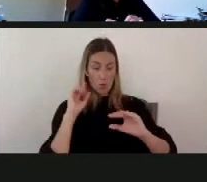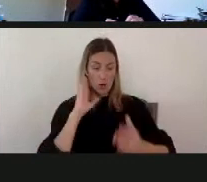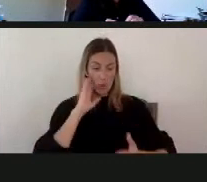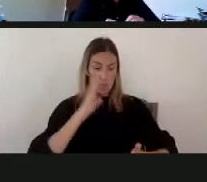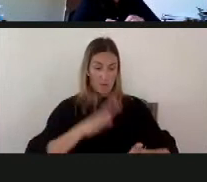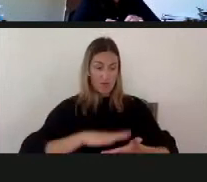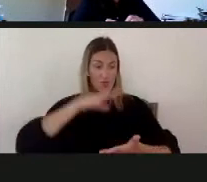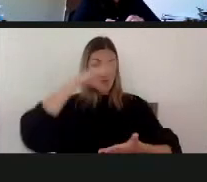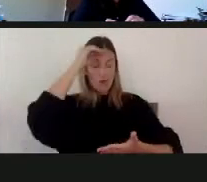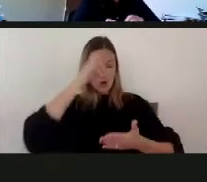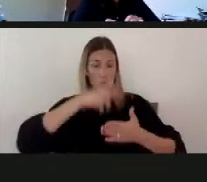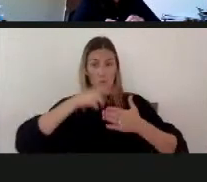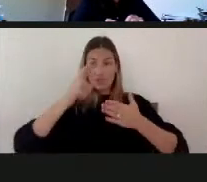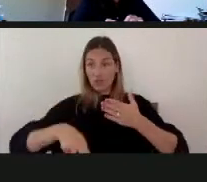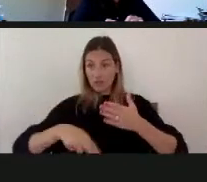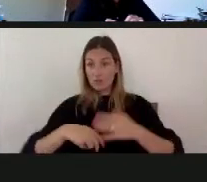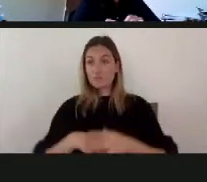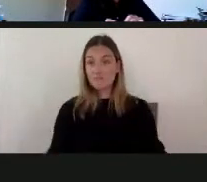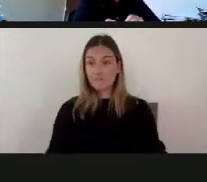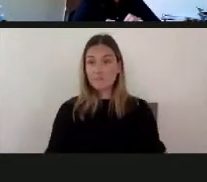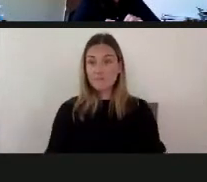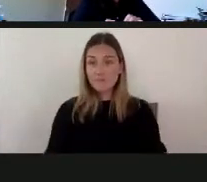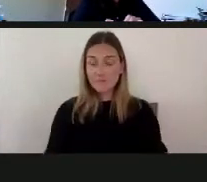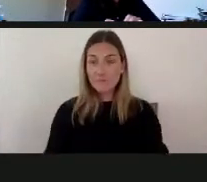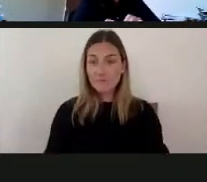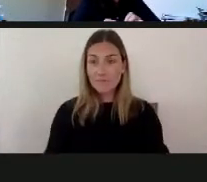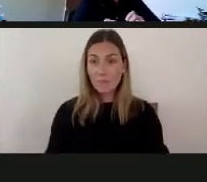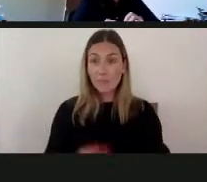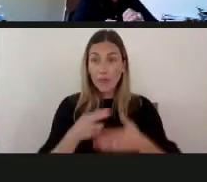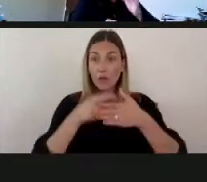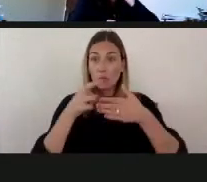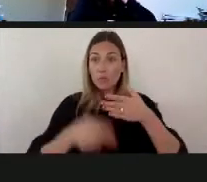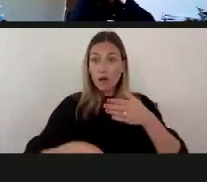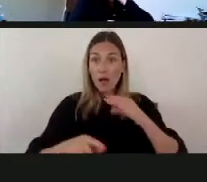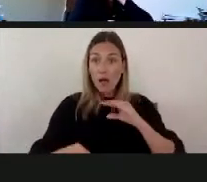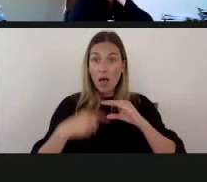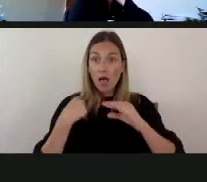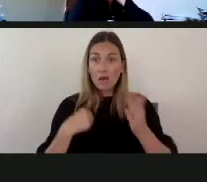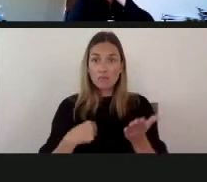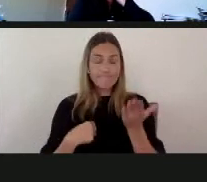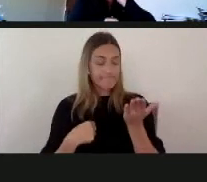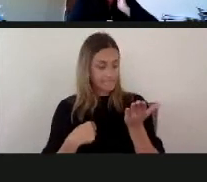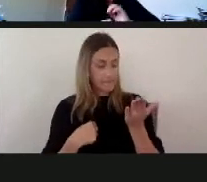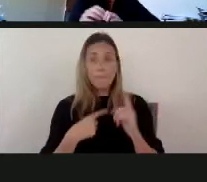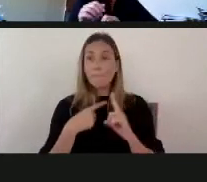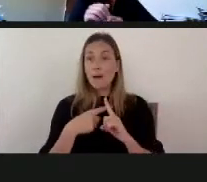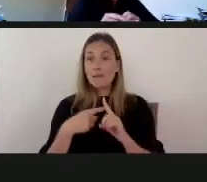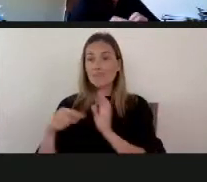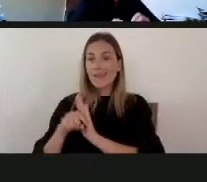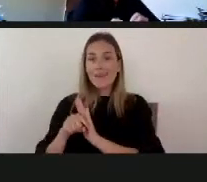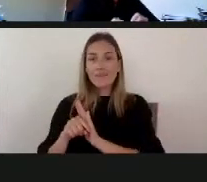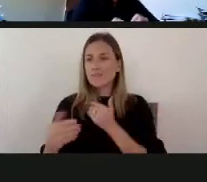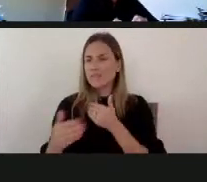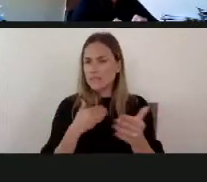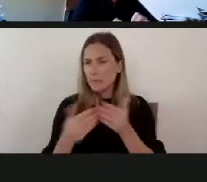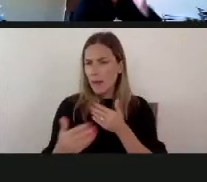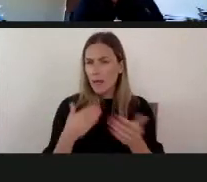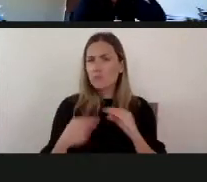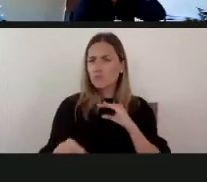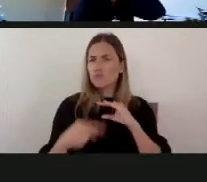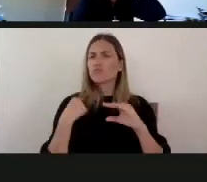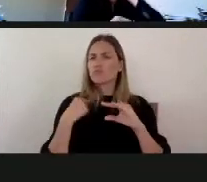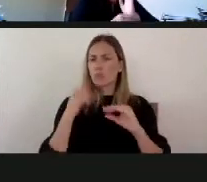to get your child's results. And so they get a result, whether they're positive or whether they're negative. Okay. So I think that's really